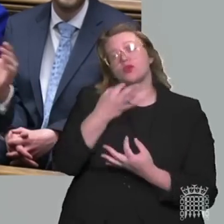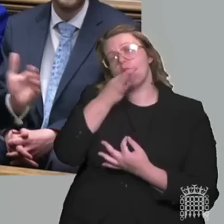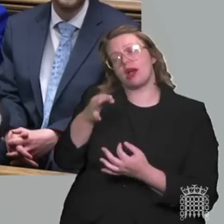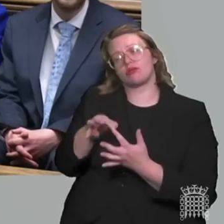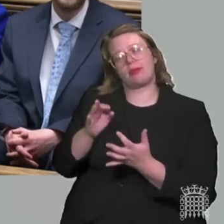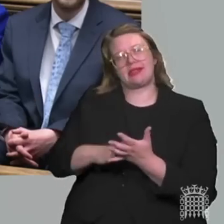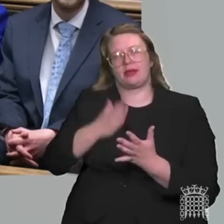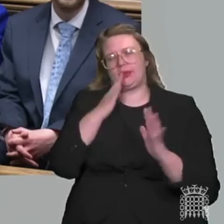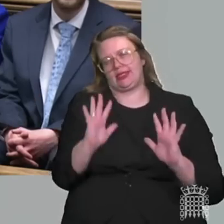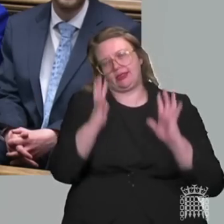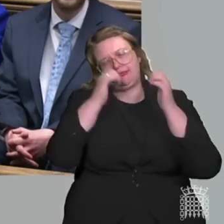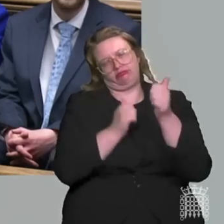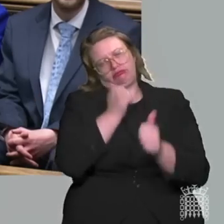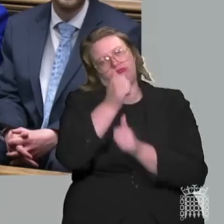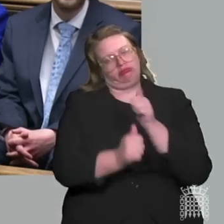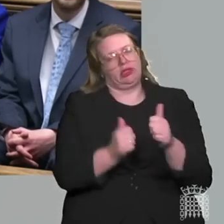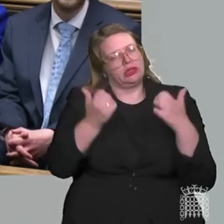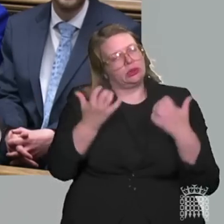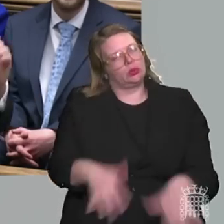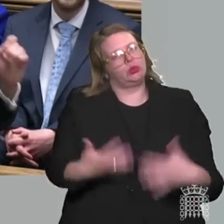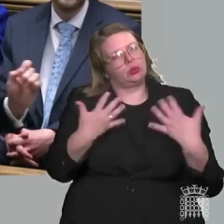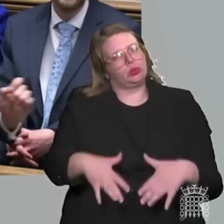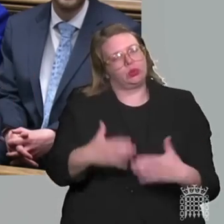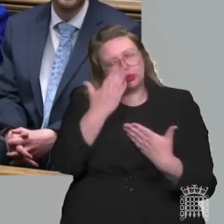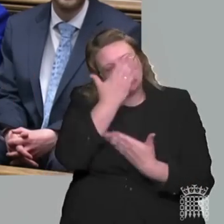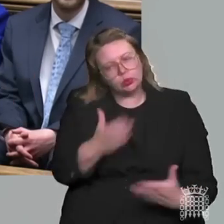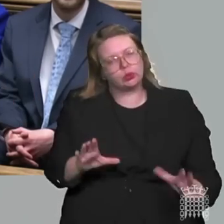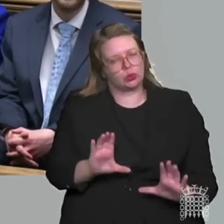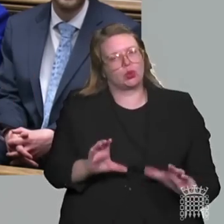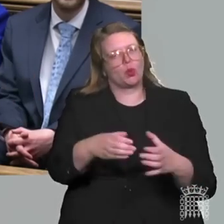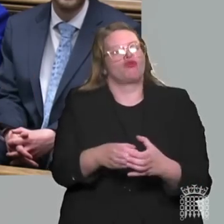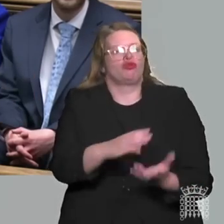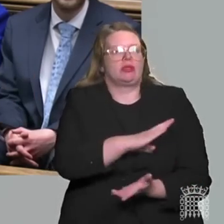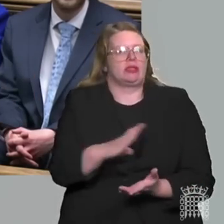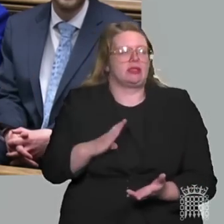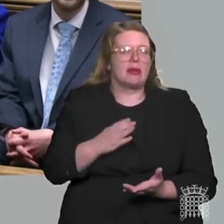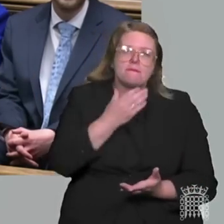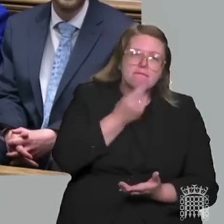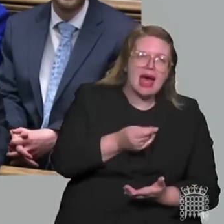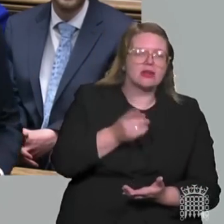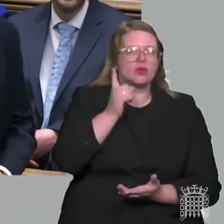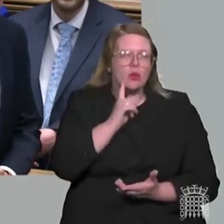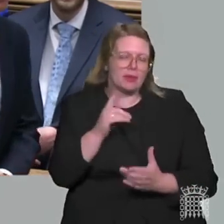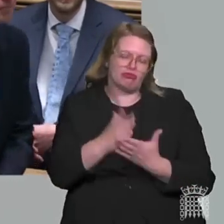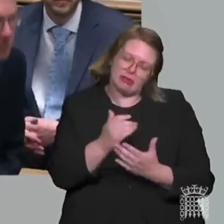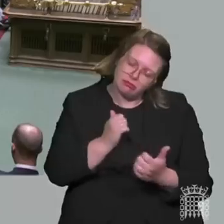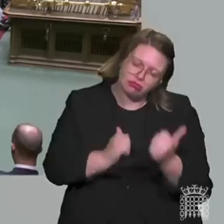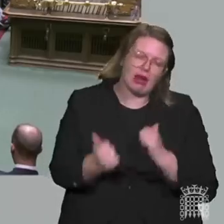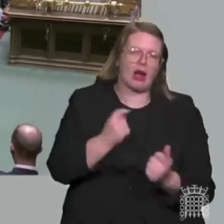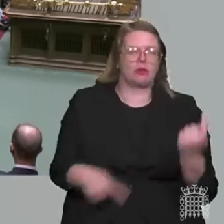in paying tribute to this remarkable record of service of this amazing squadron? They're all men and women who have made their country proud.